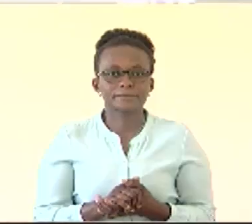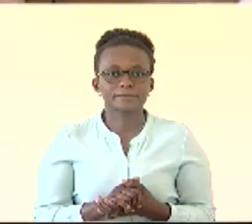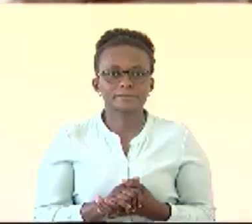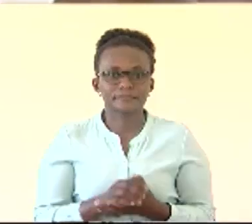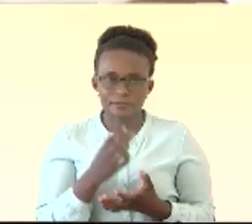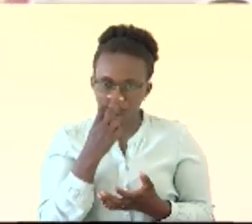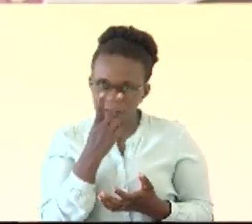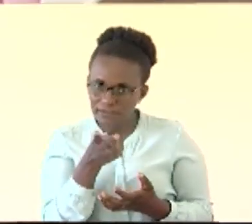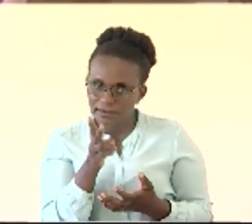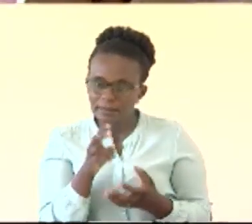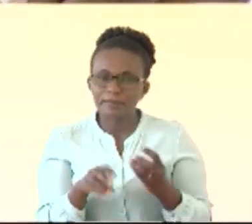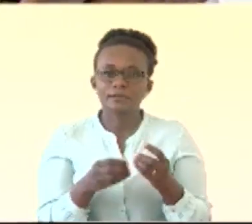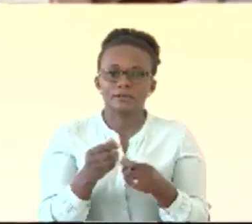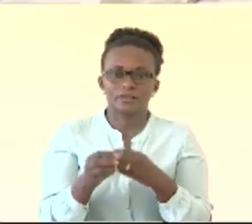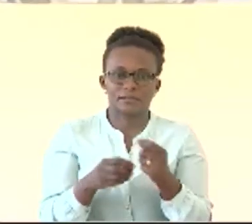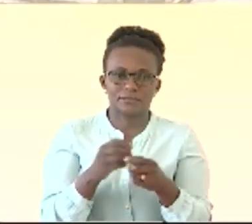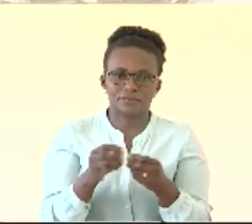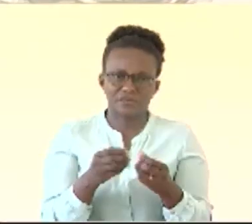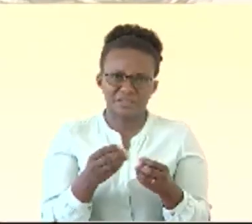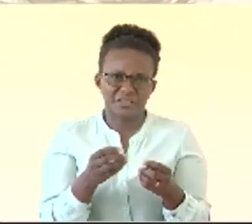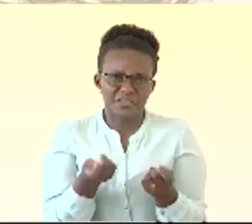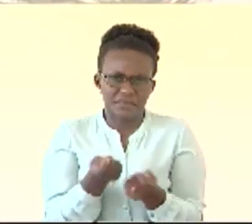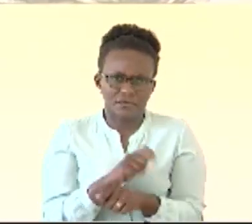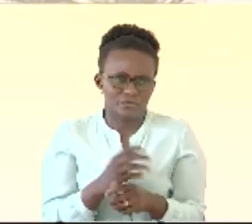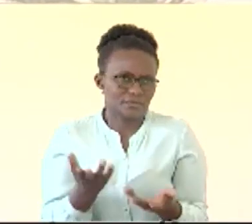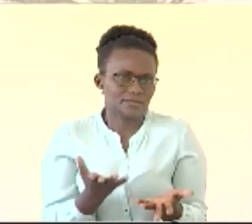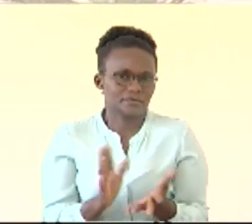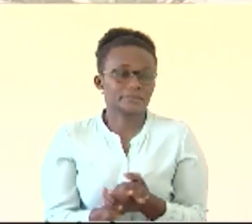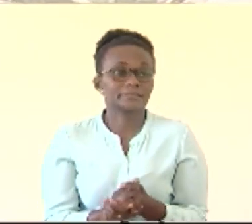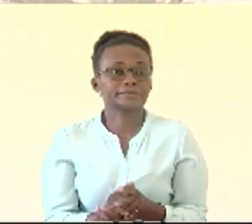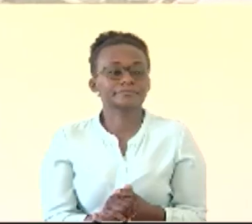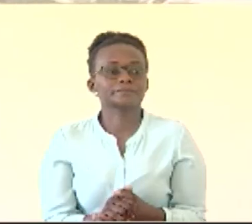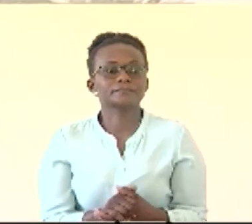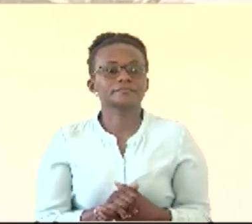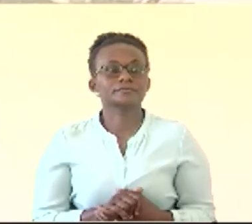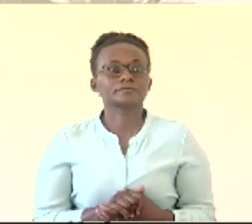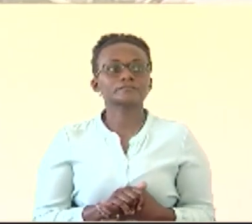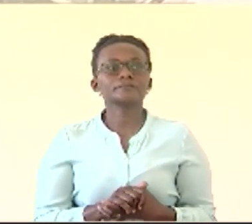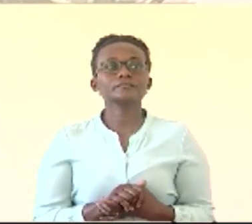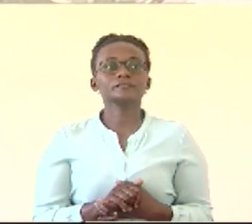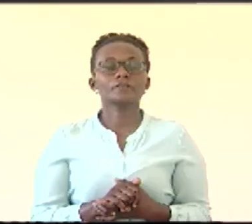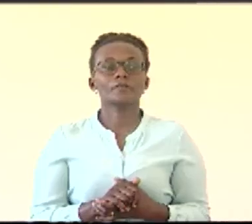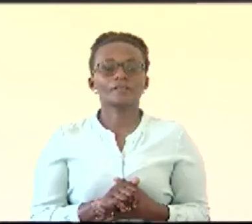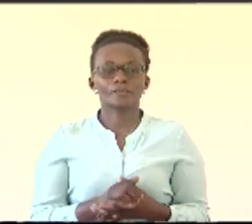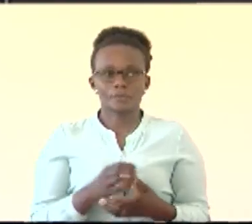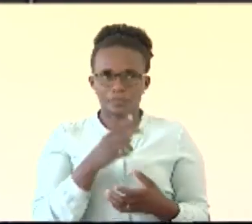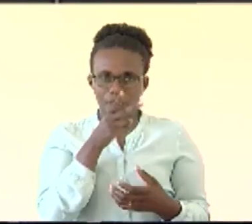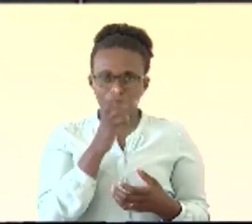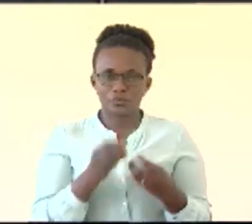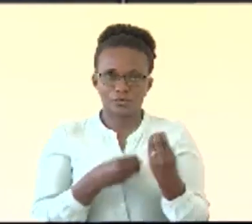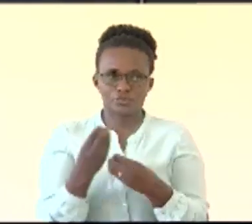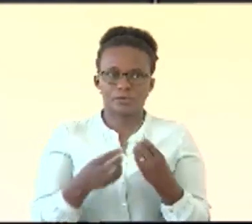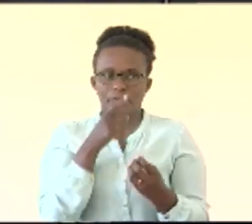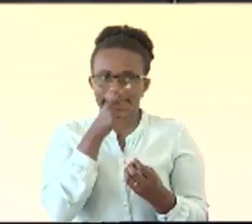at the solution, it is changing. What is that one? So this is what we're just going to explain, what happens in